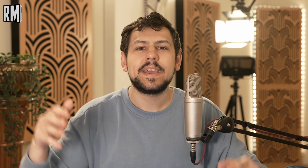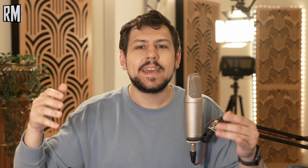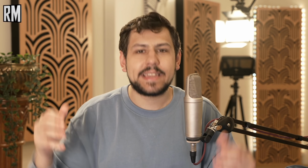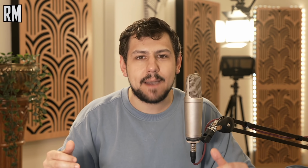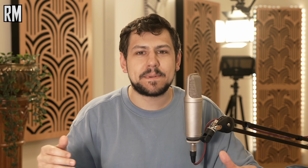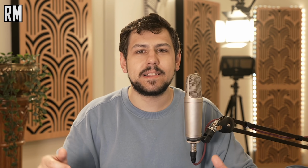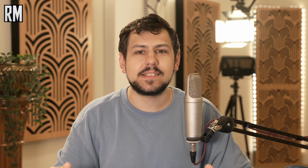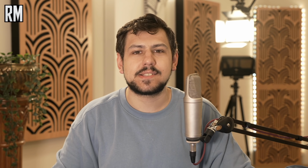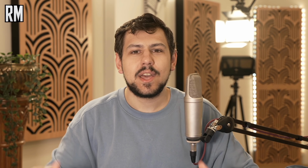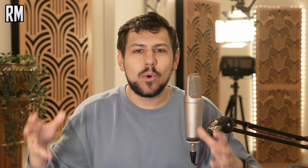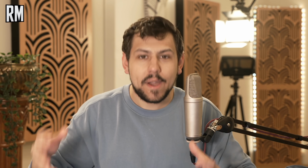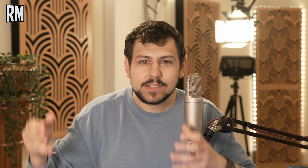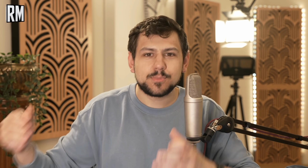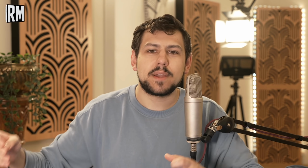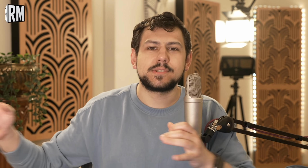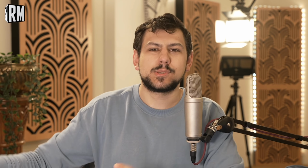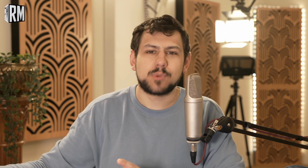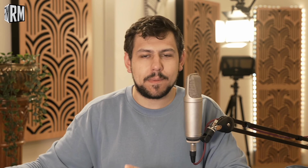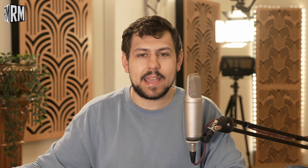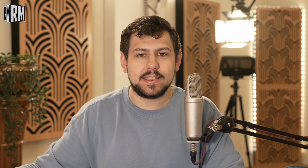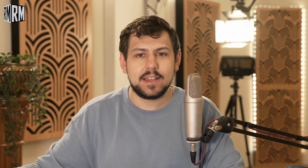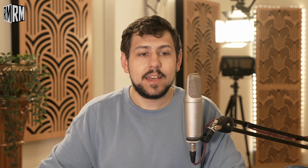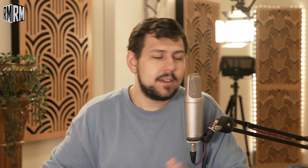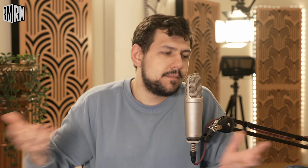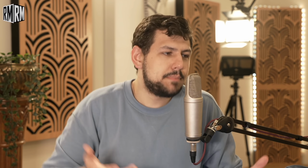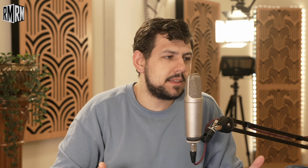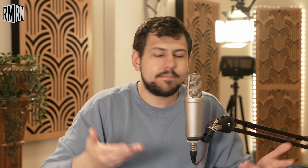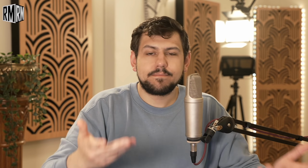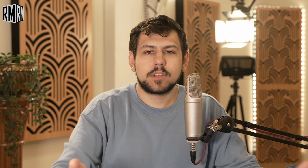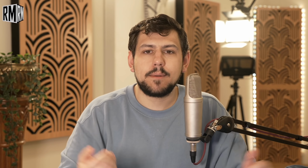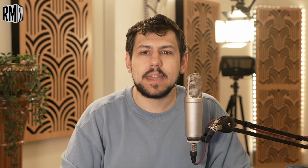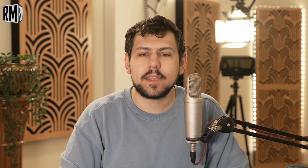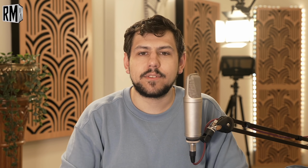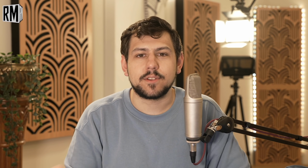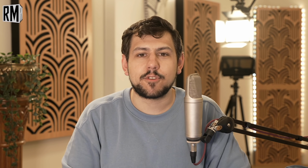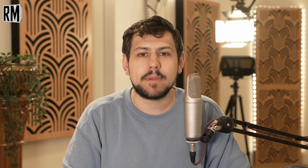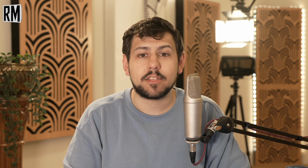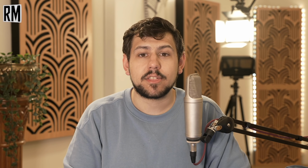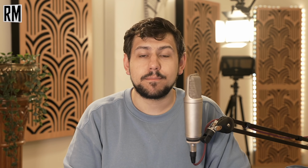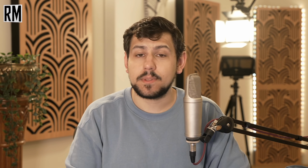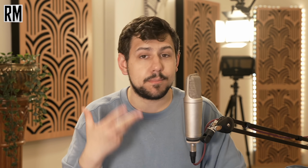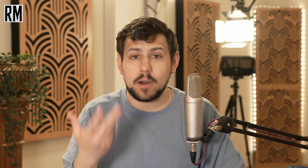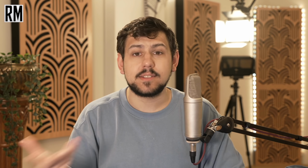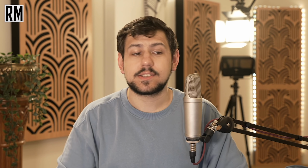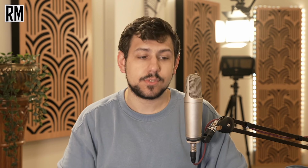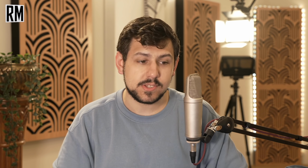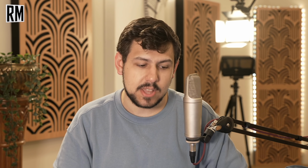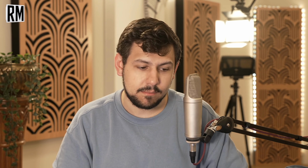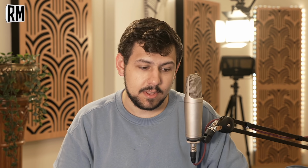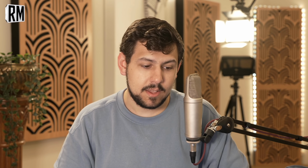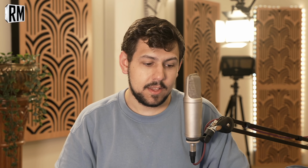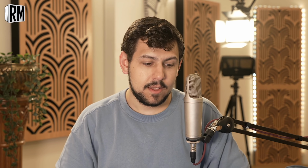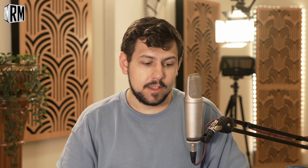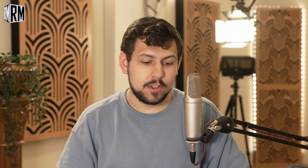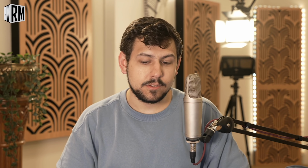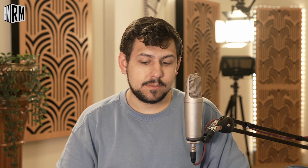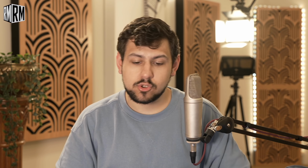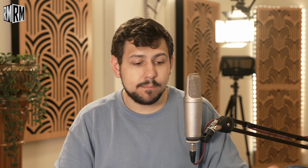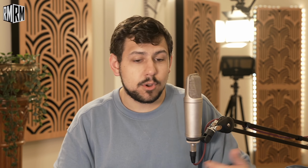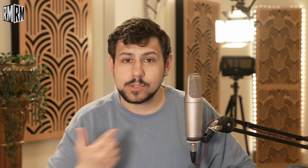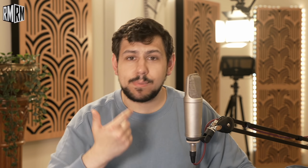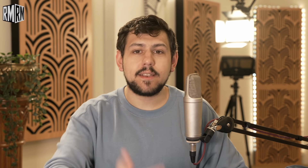Western, capitalist, white supremacist propaganda, but coming out of a different mouth. But the politics are the same. You